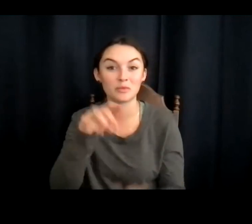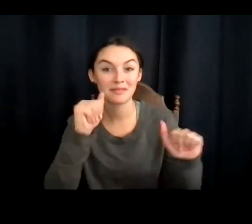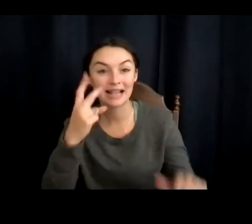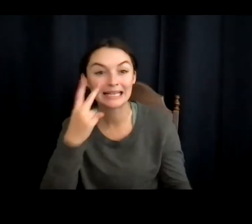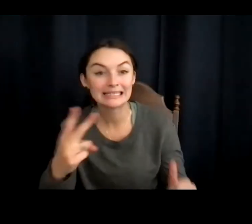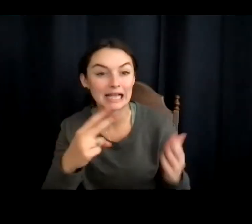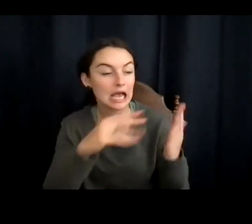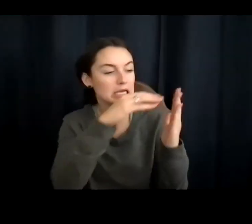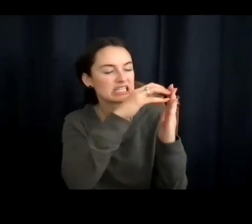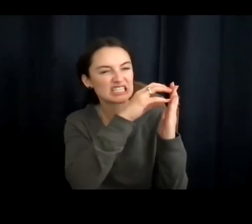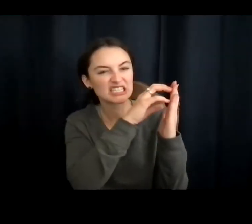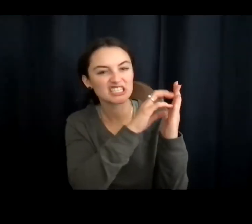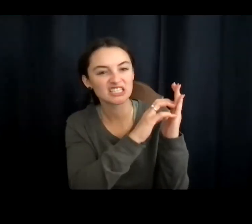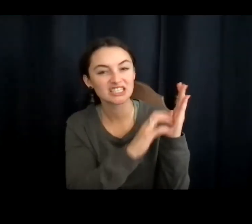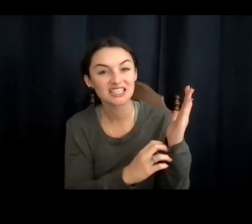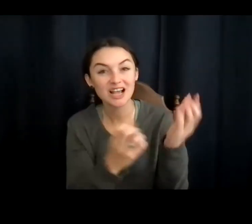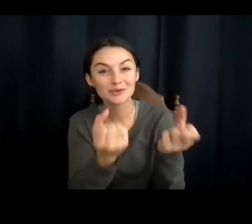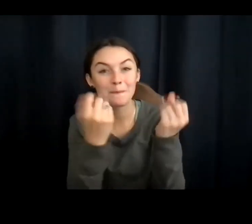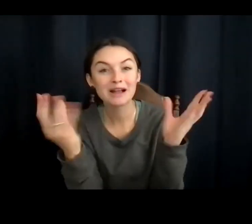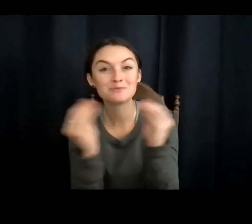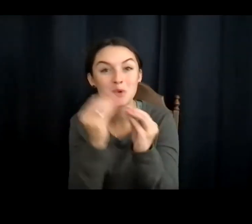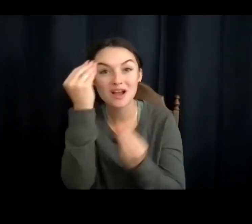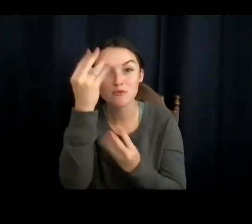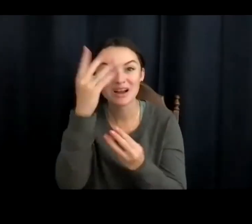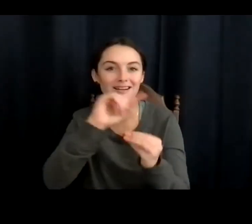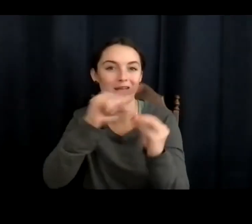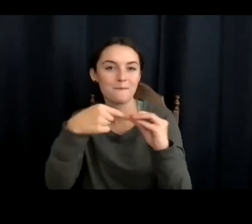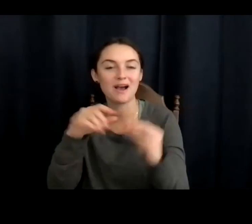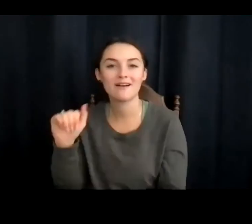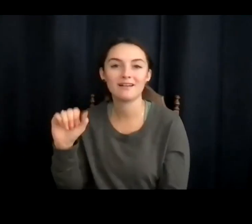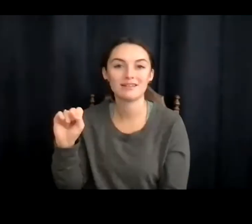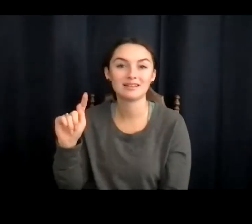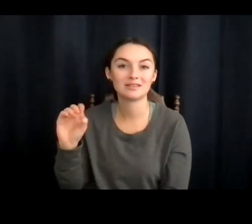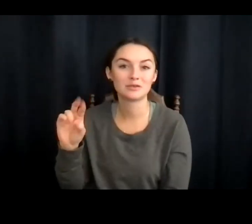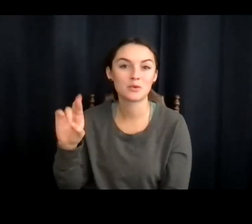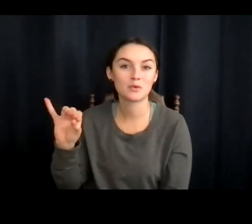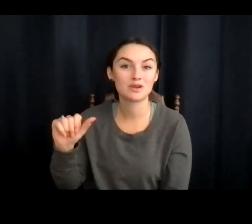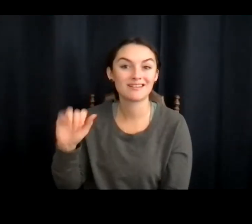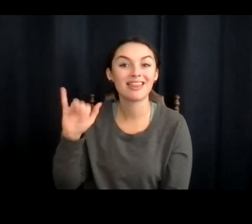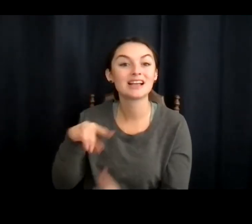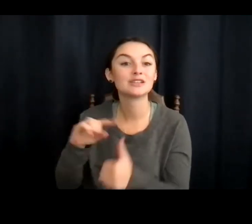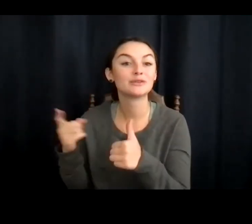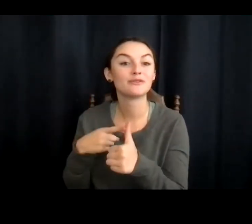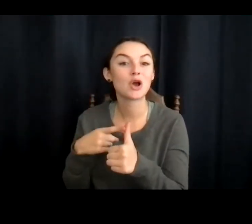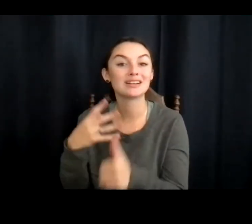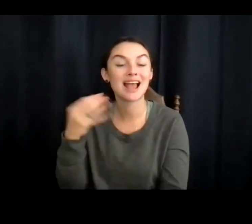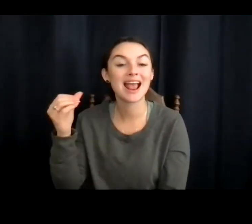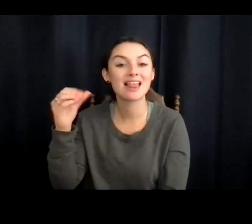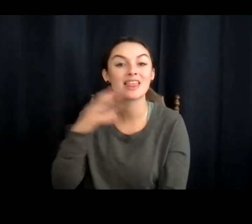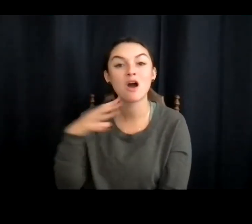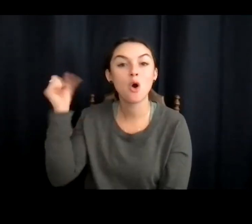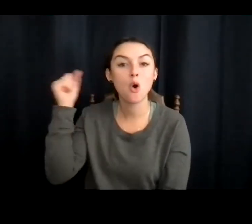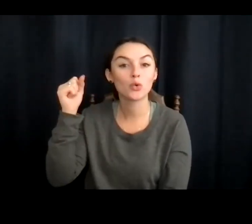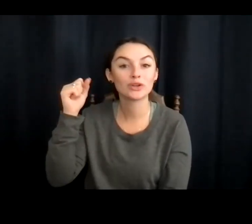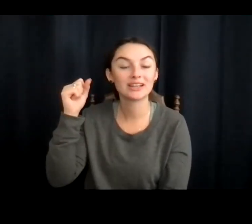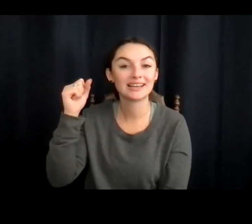more information about Astoria, which was one of the first, it's actually the oldest American settlement this